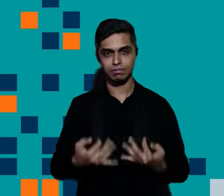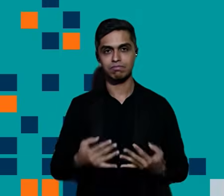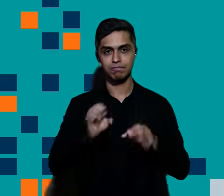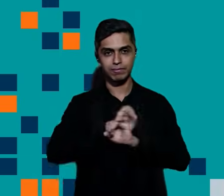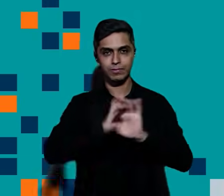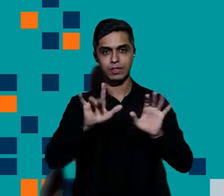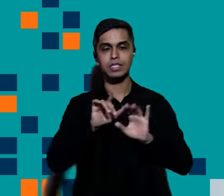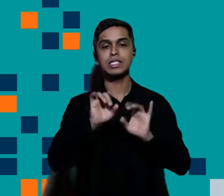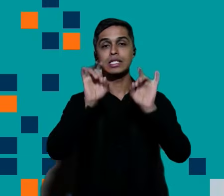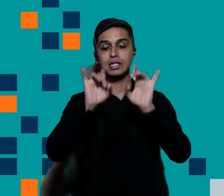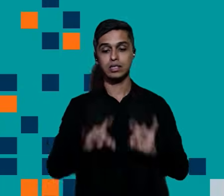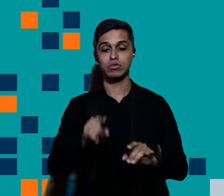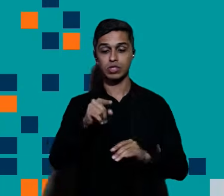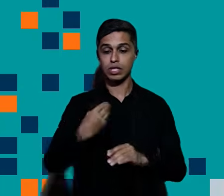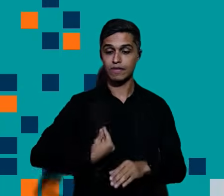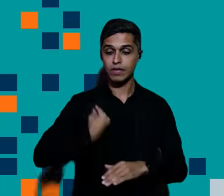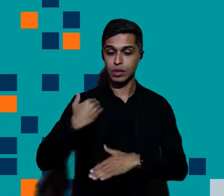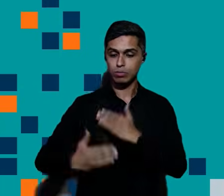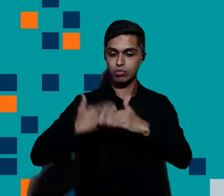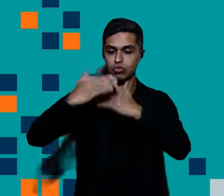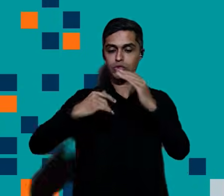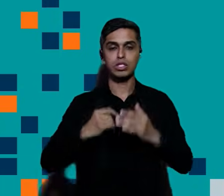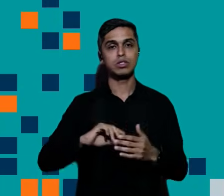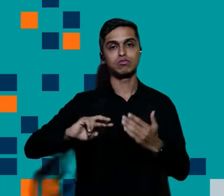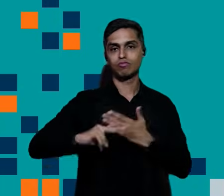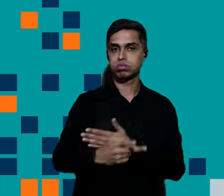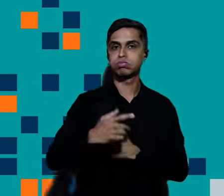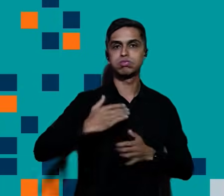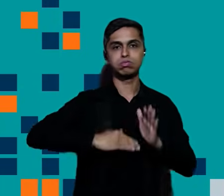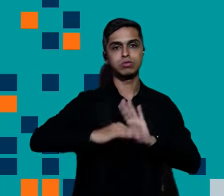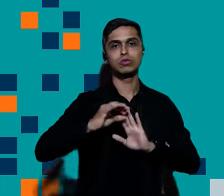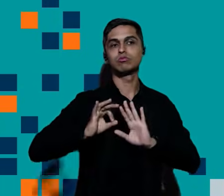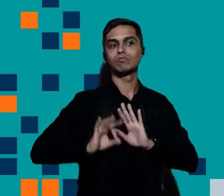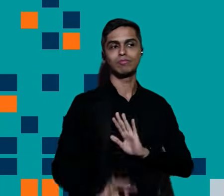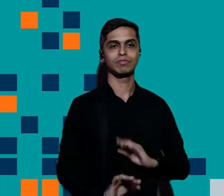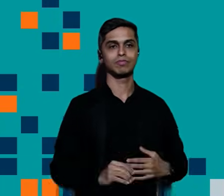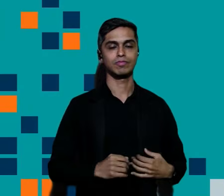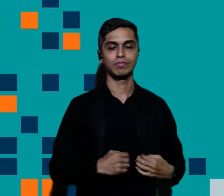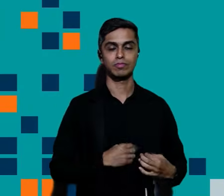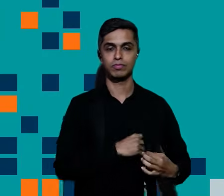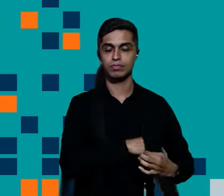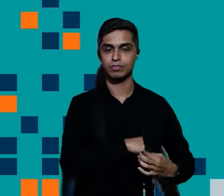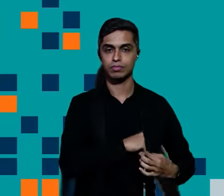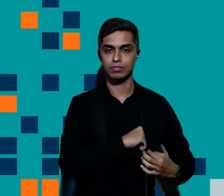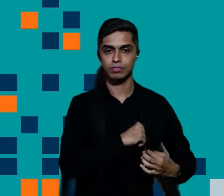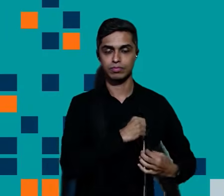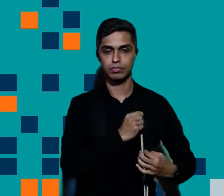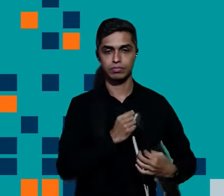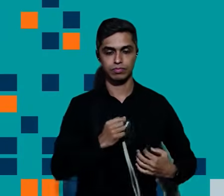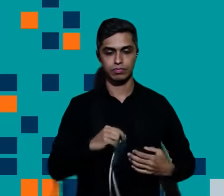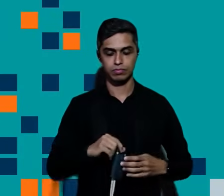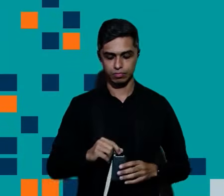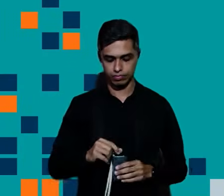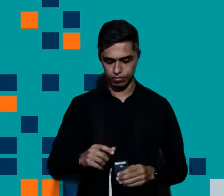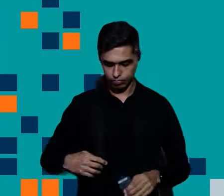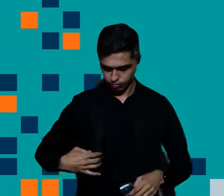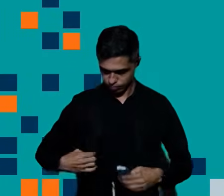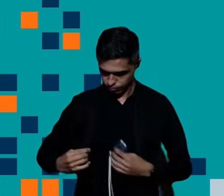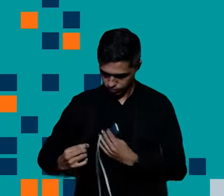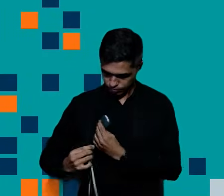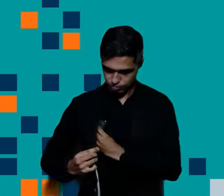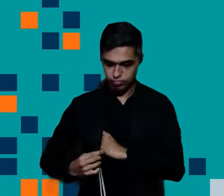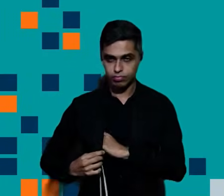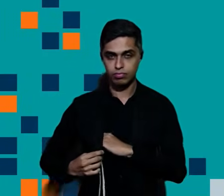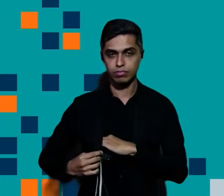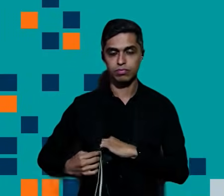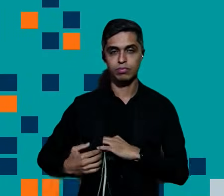growth as a result of it. Down to the benches, the paving patterns that are within the floor and